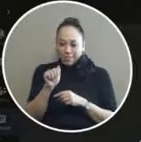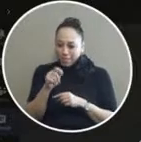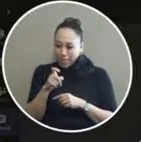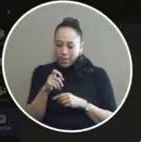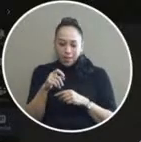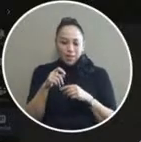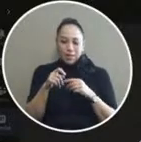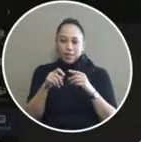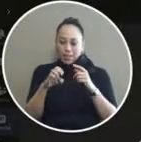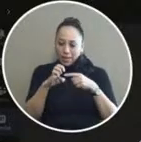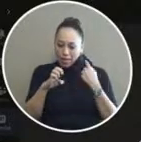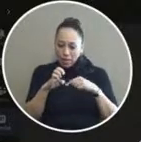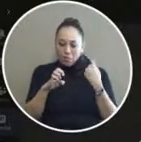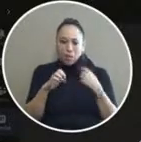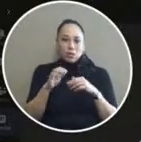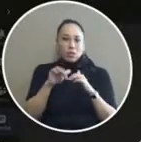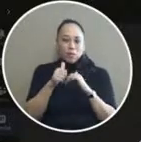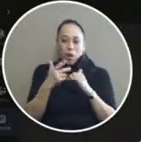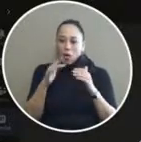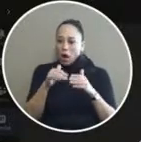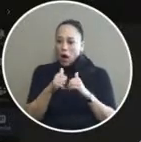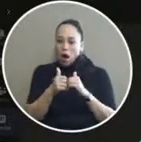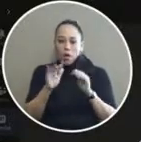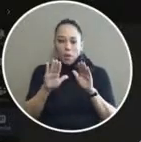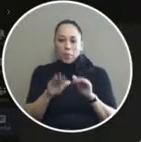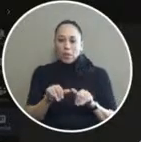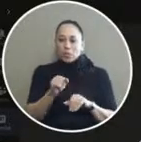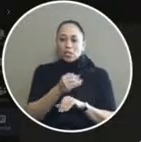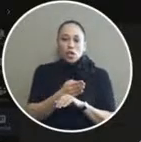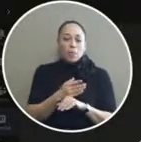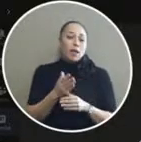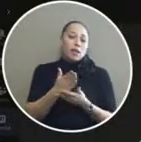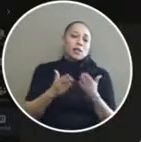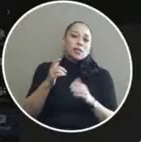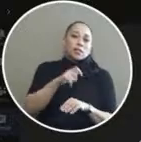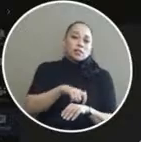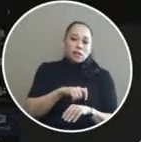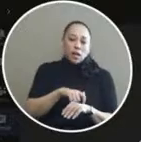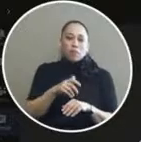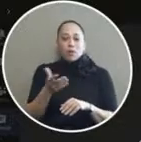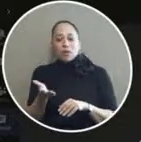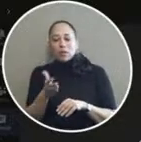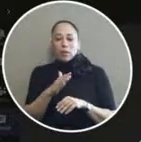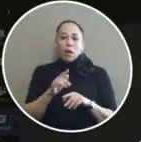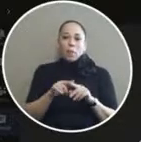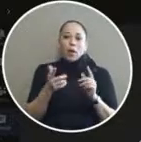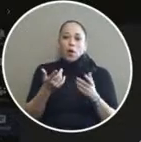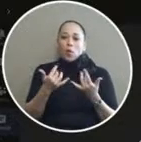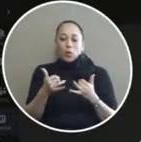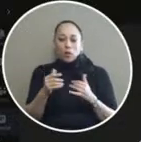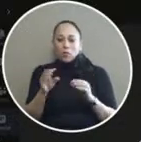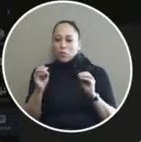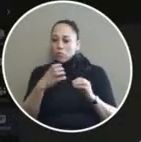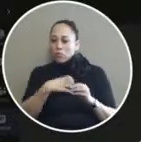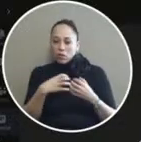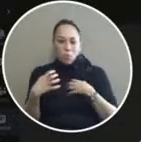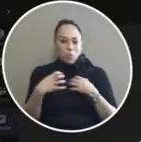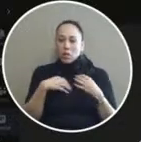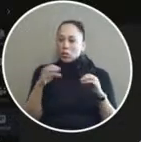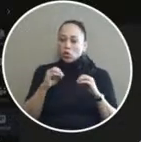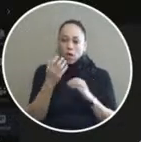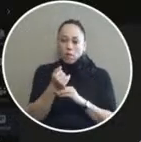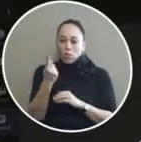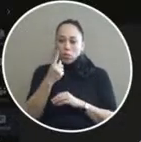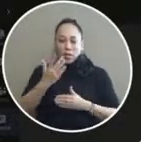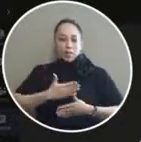how helpful they were and how polite they were. Now, sometimes the times get a little bit long, but we haven't even received complaints on that. Everyone was happy once